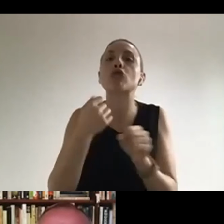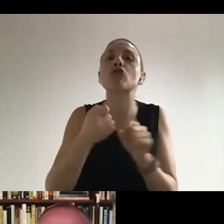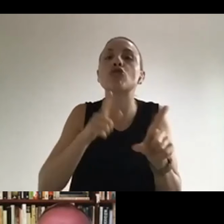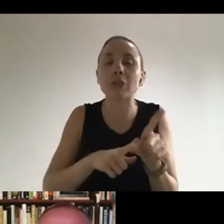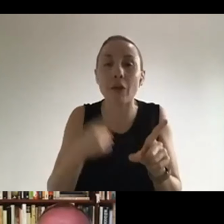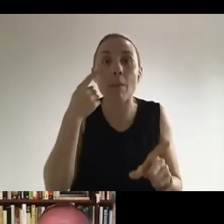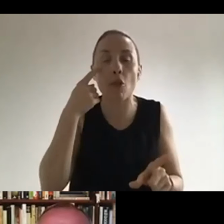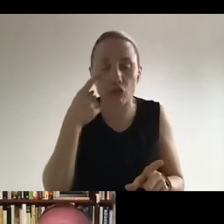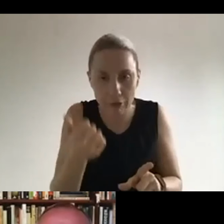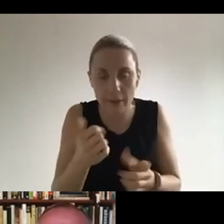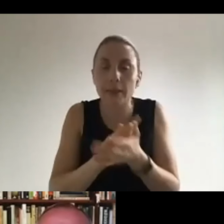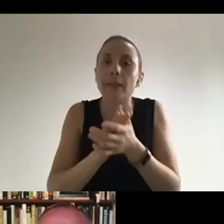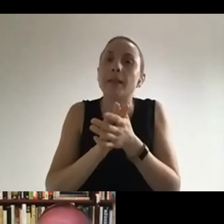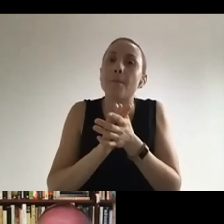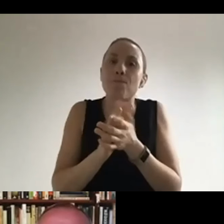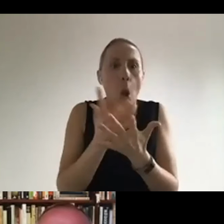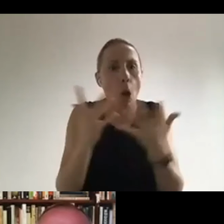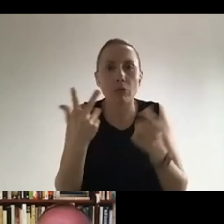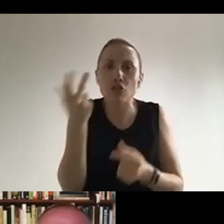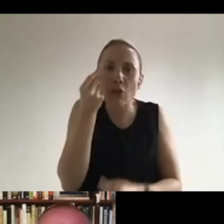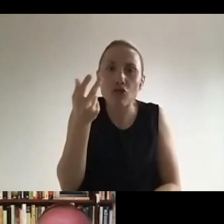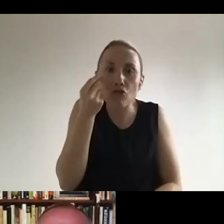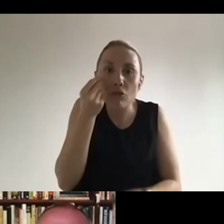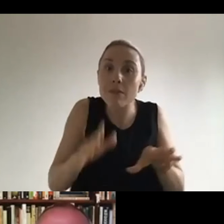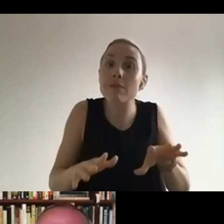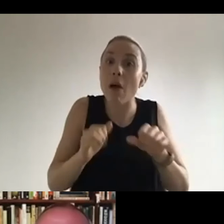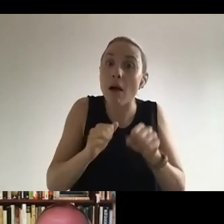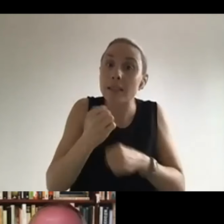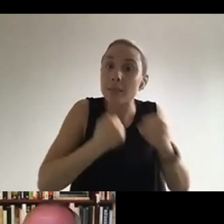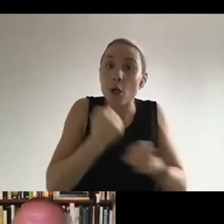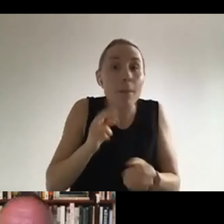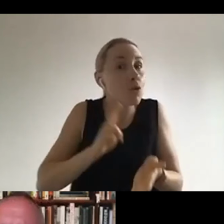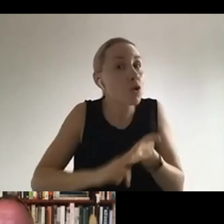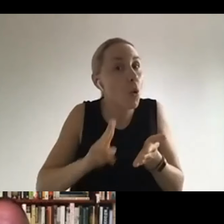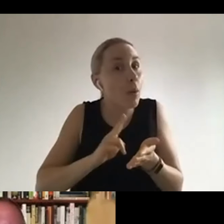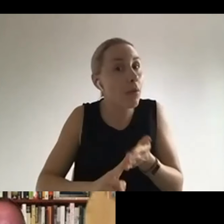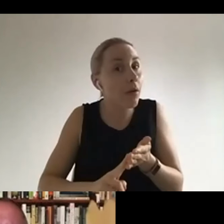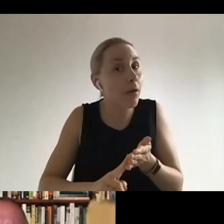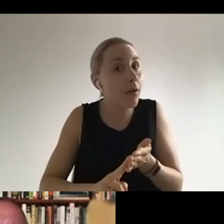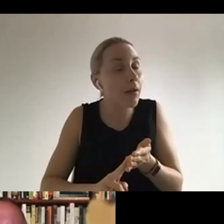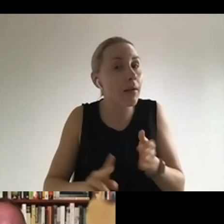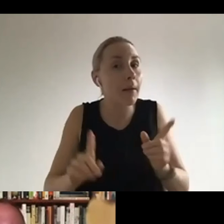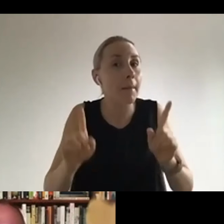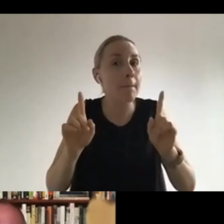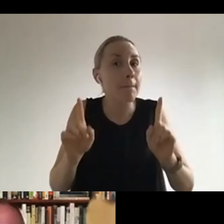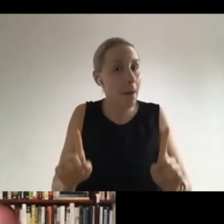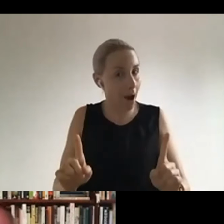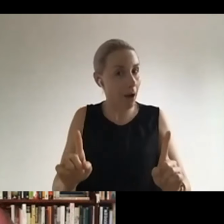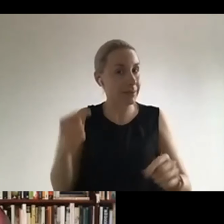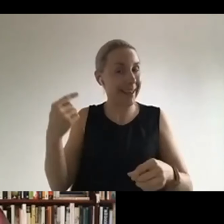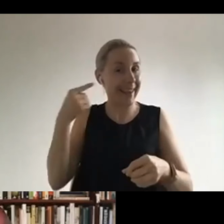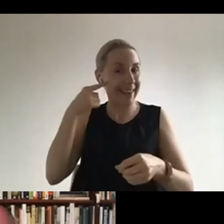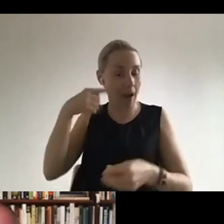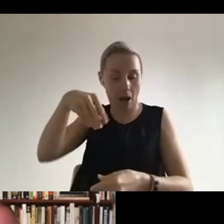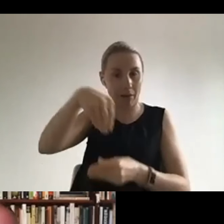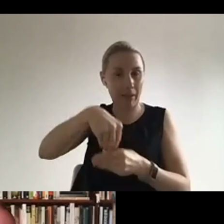routine practice. So the challenge is that the inner ear is very hard to reach. So